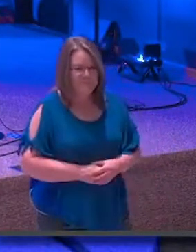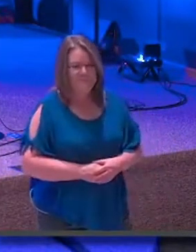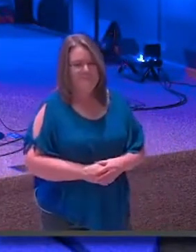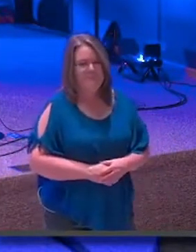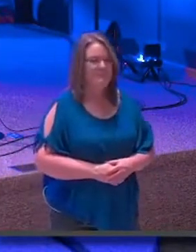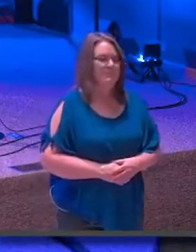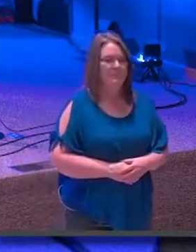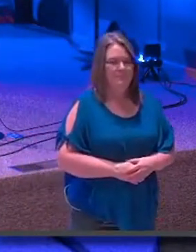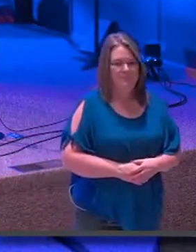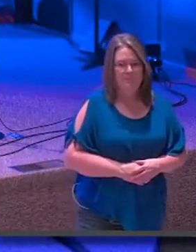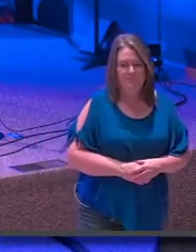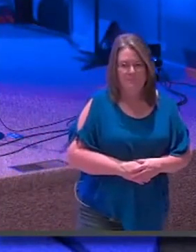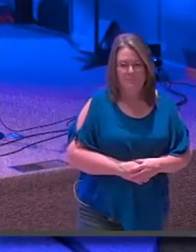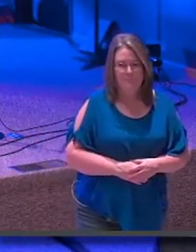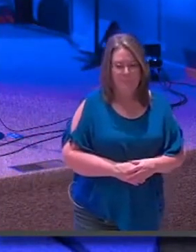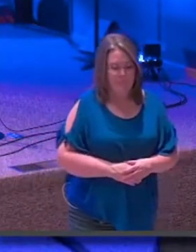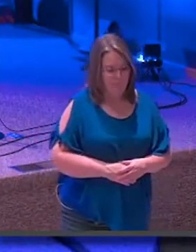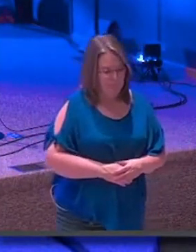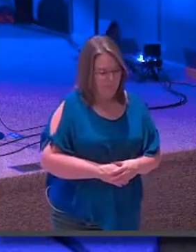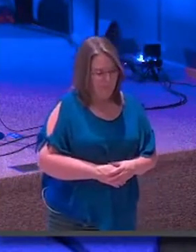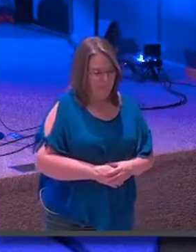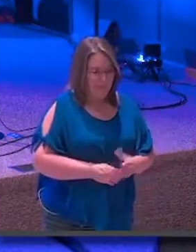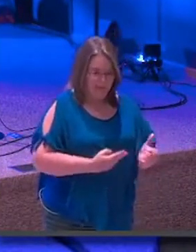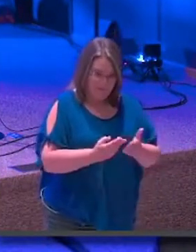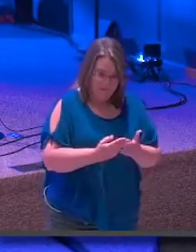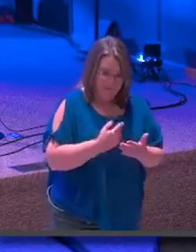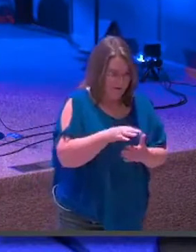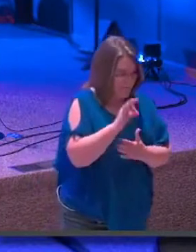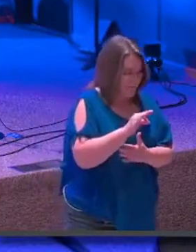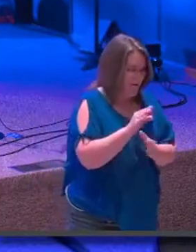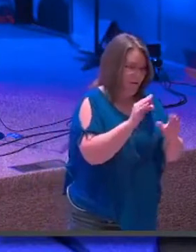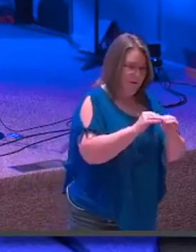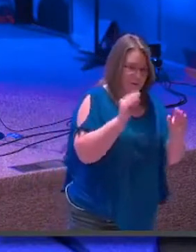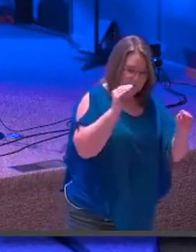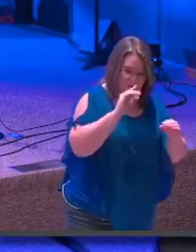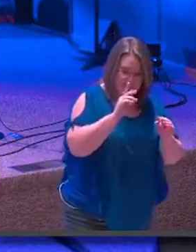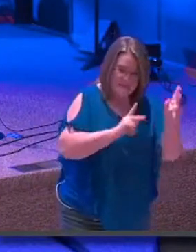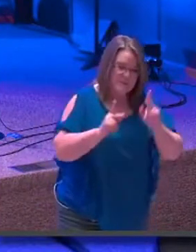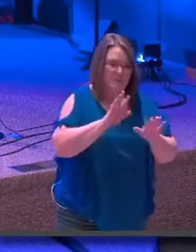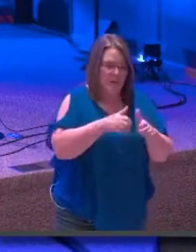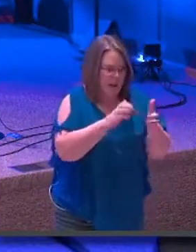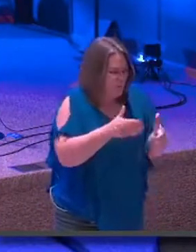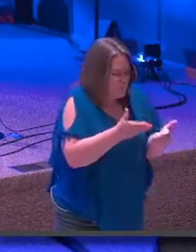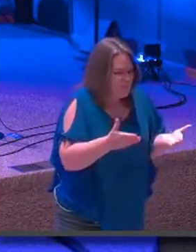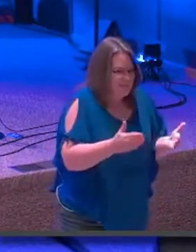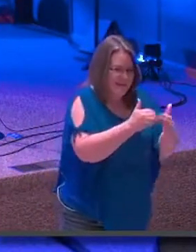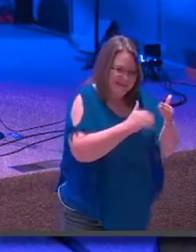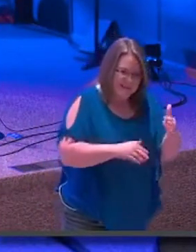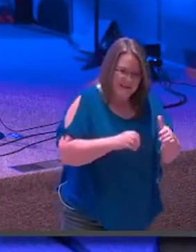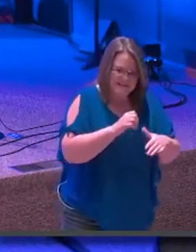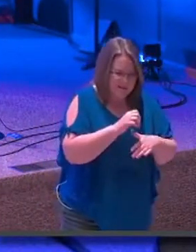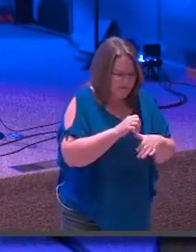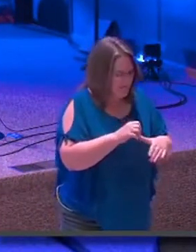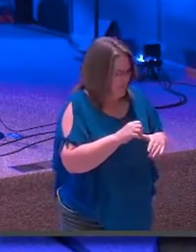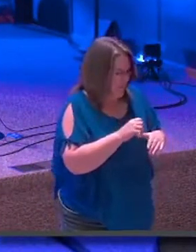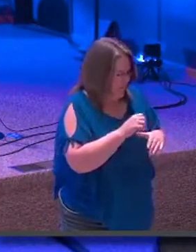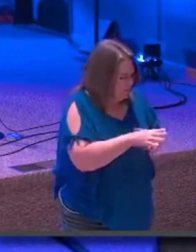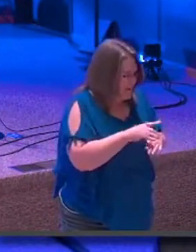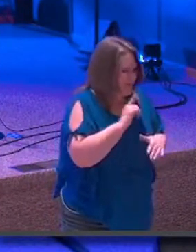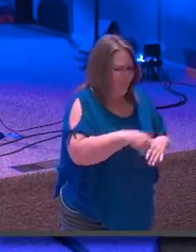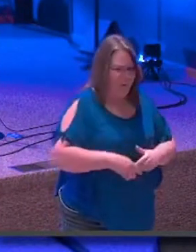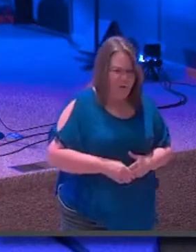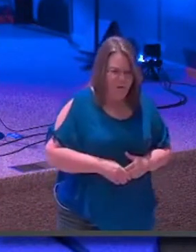Absolutely not. In fact, I've found that the more we teach people how to do these things, the less effective they are. Just tell